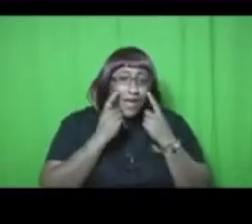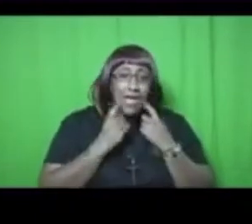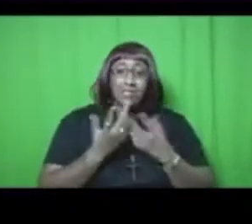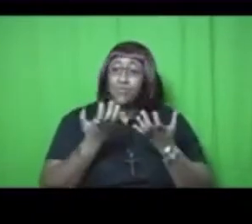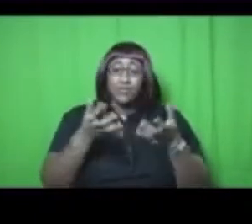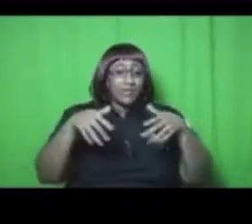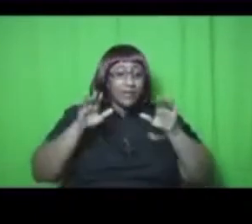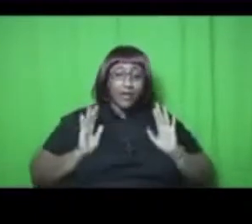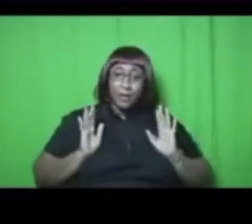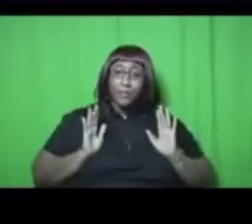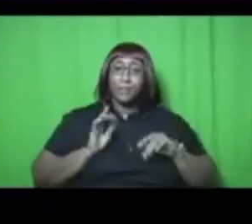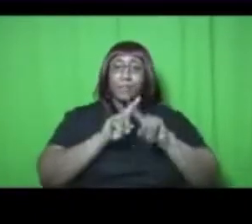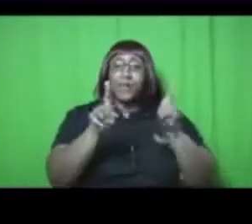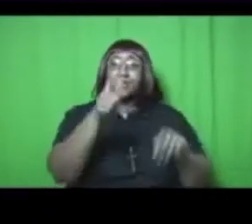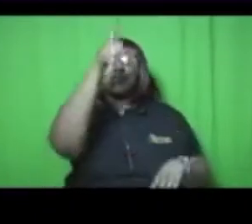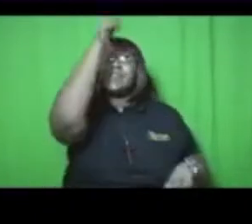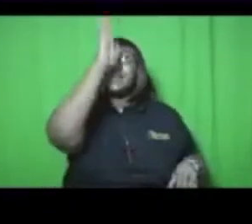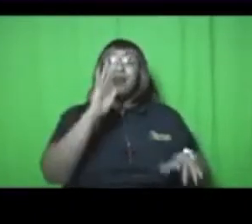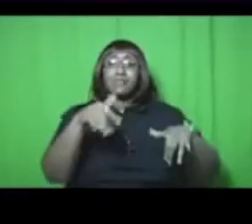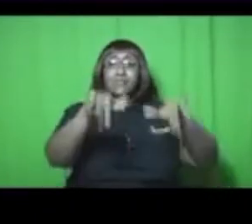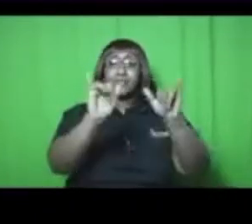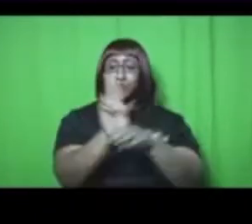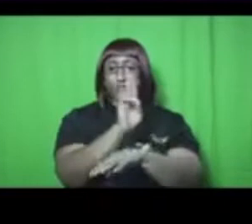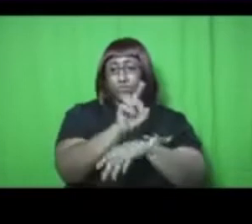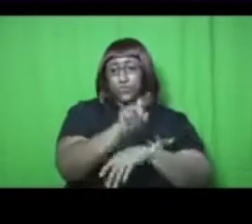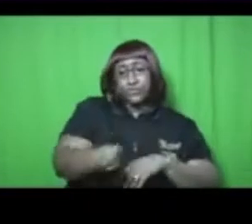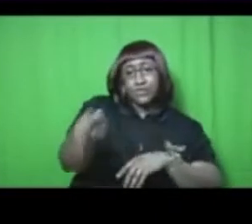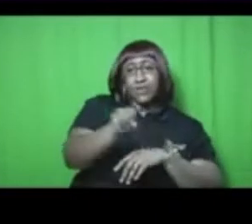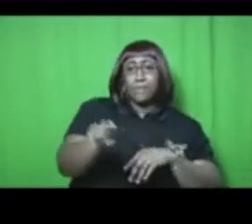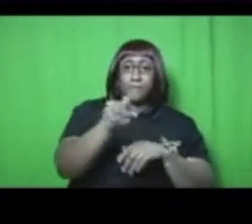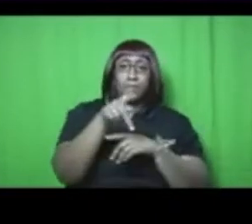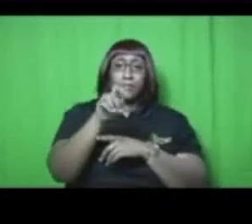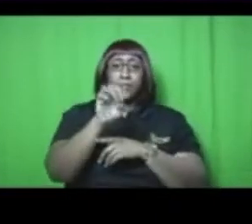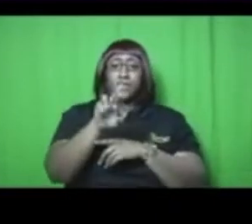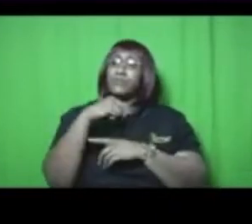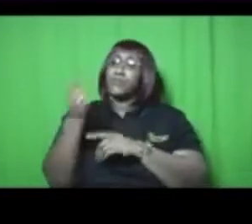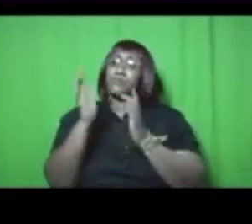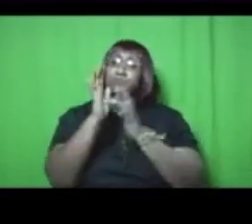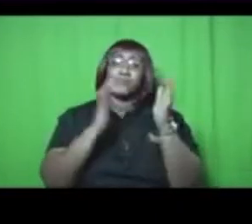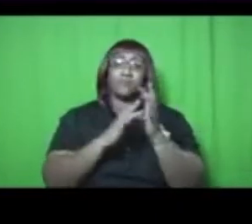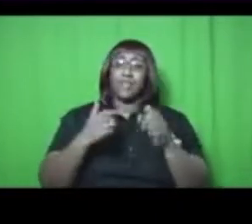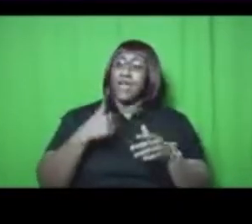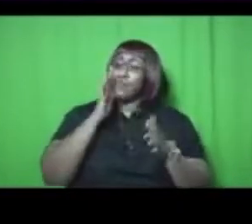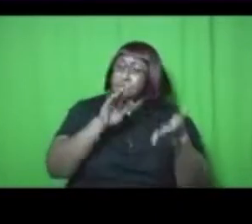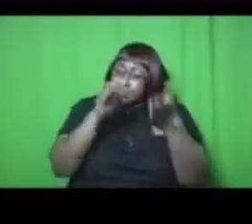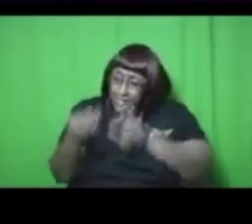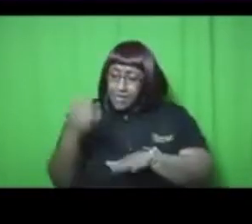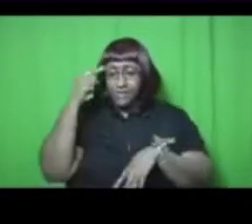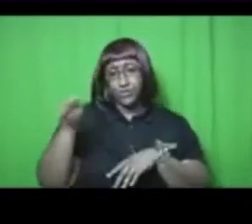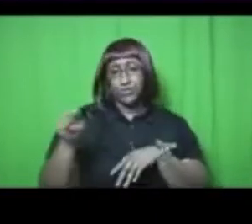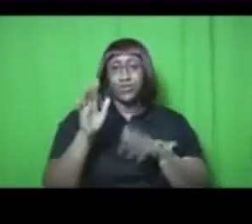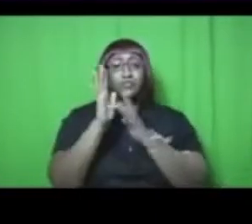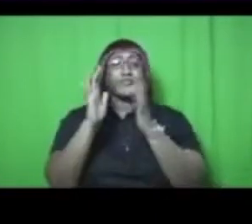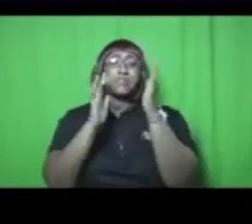wanted to give up. But God still used them. Peter told Jesus, I will die for you.